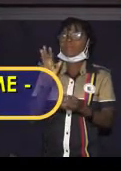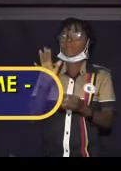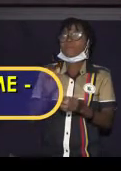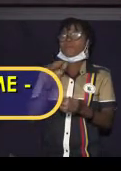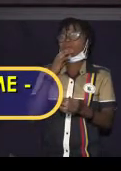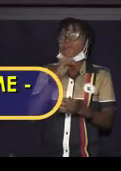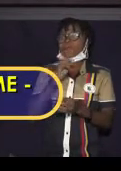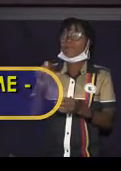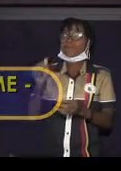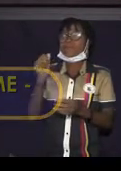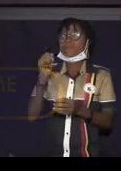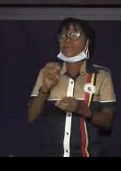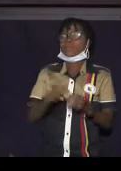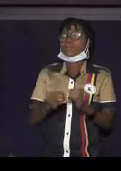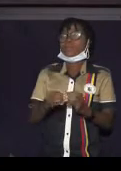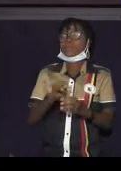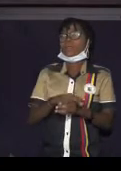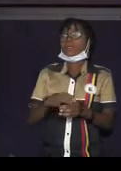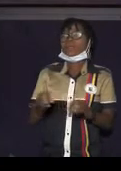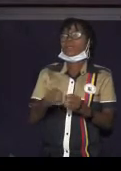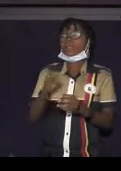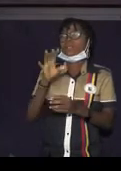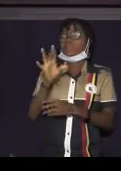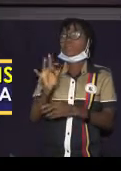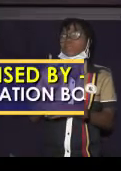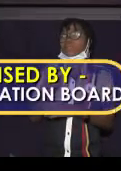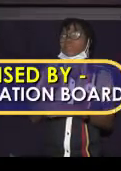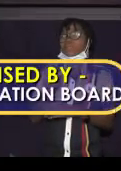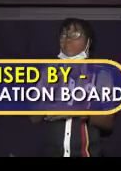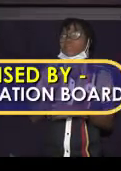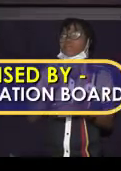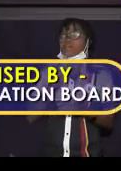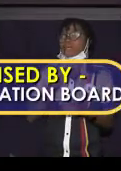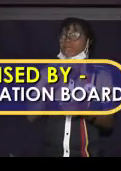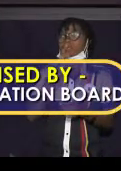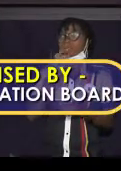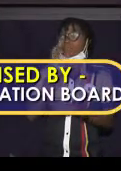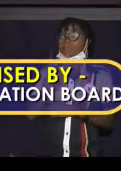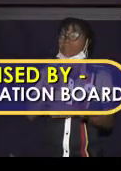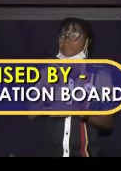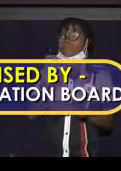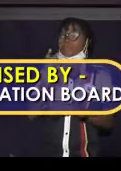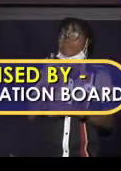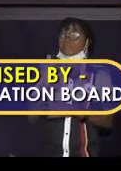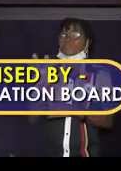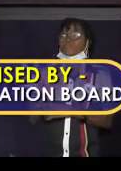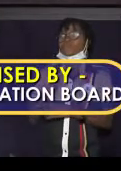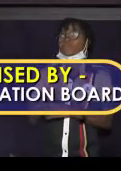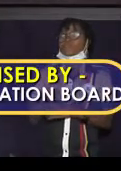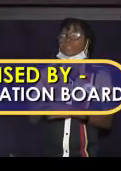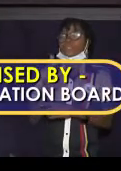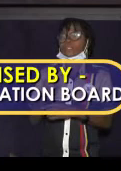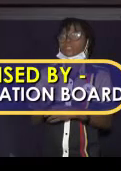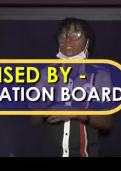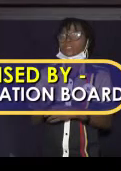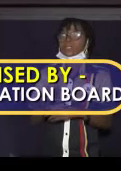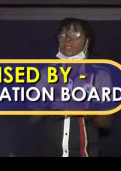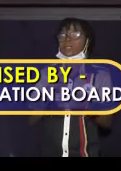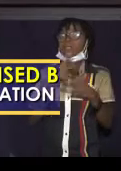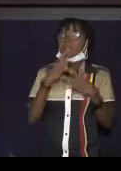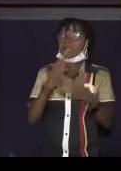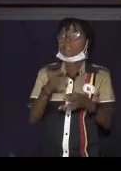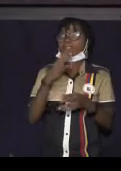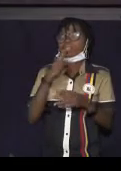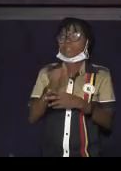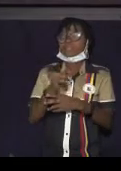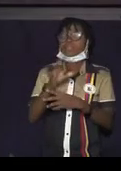8. What is the number? The answer is 44. What is the number? So now the answer is 9.